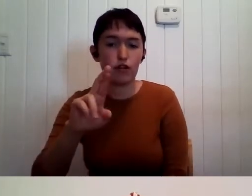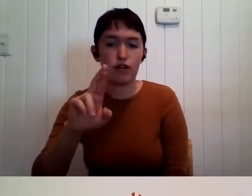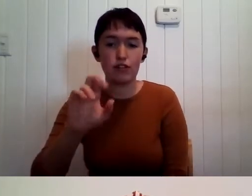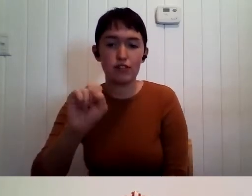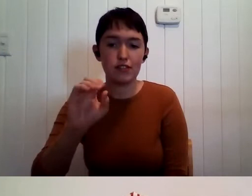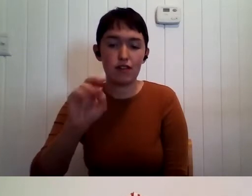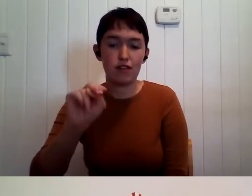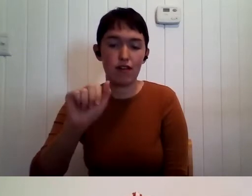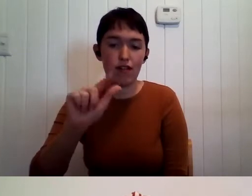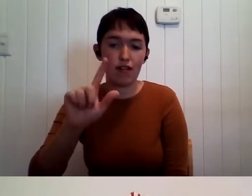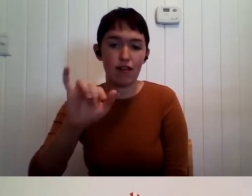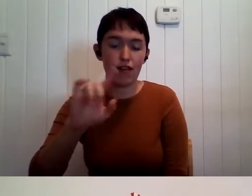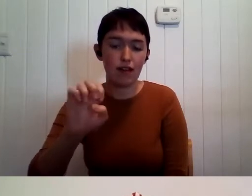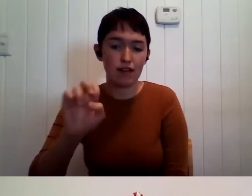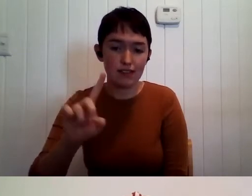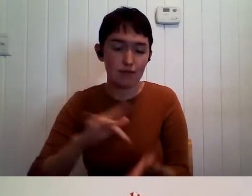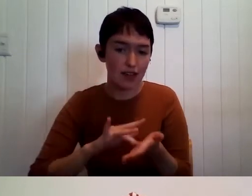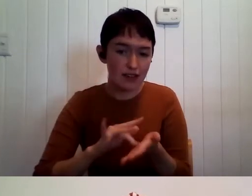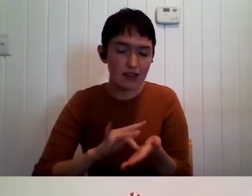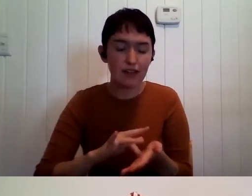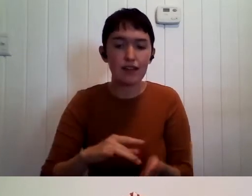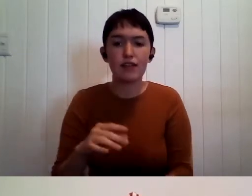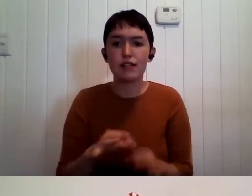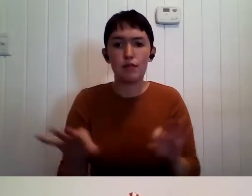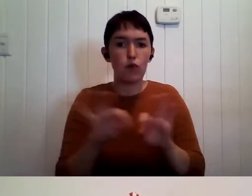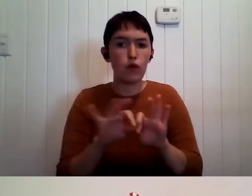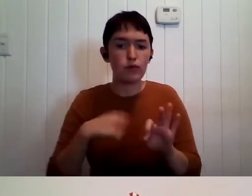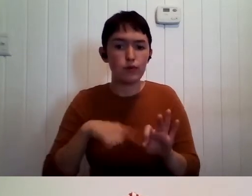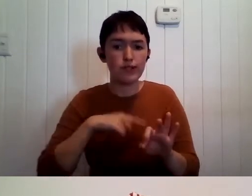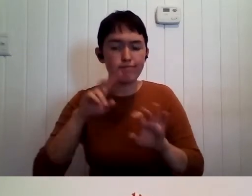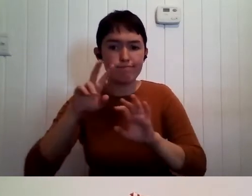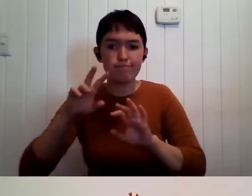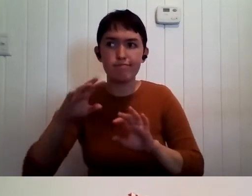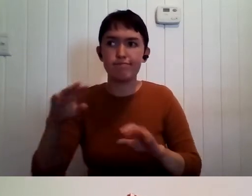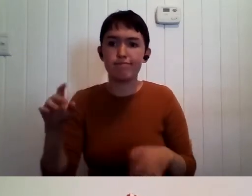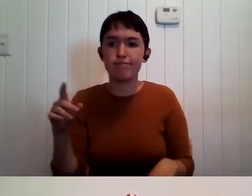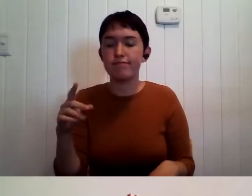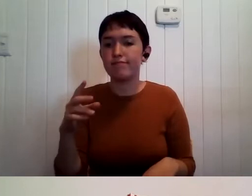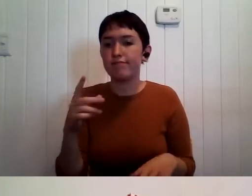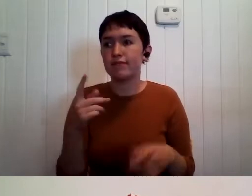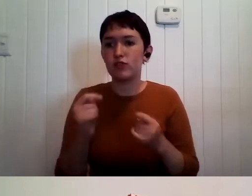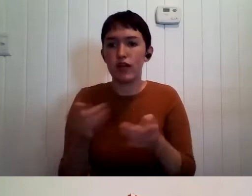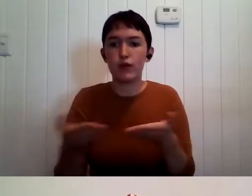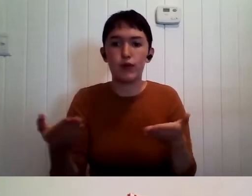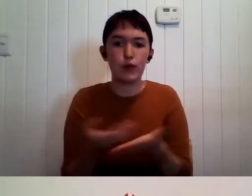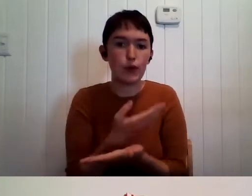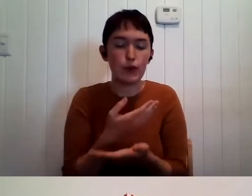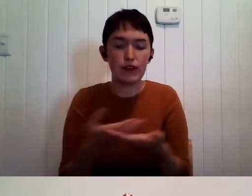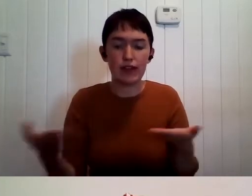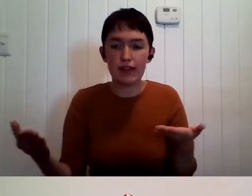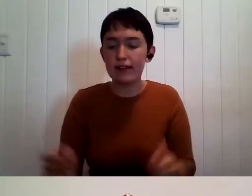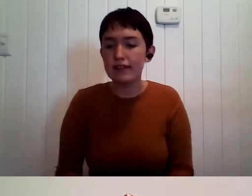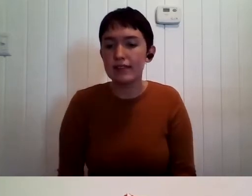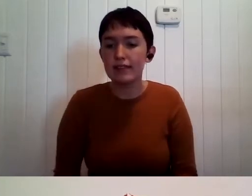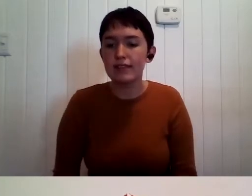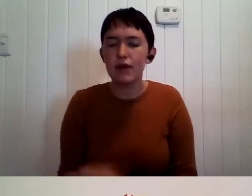explore what's out there. And why is it growing? I think because there's just so